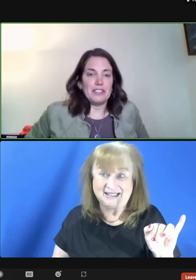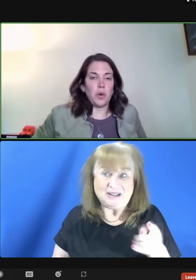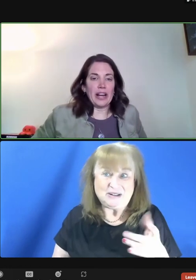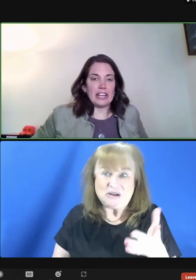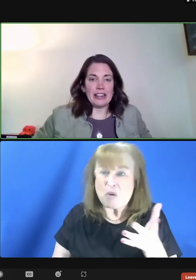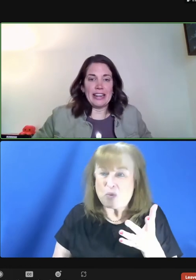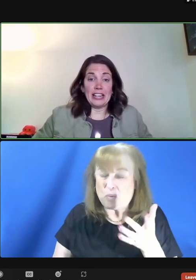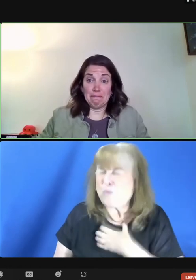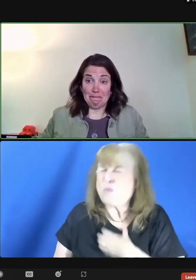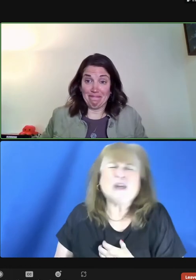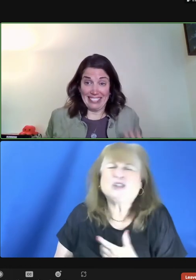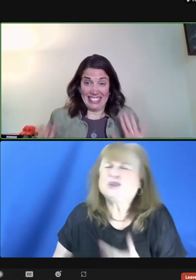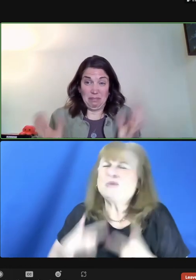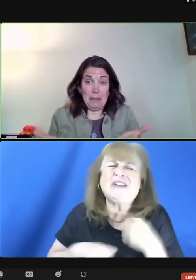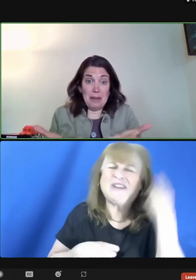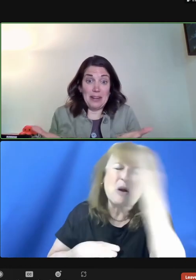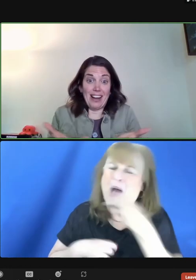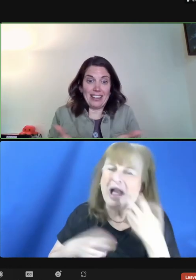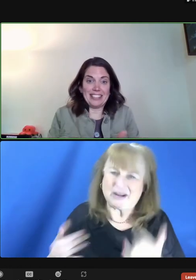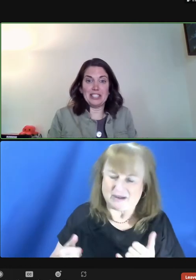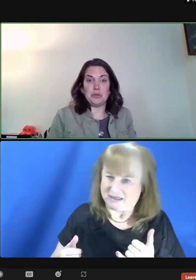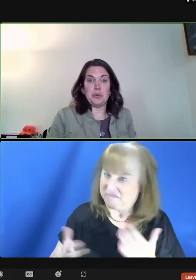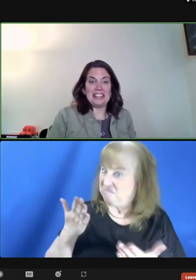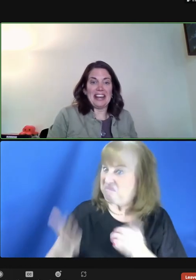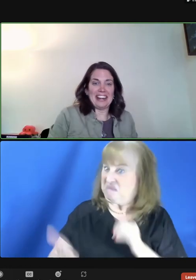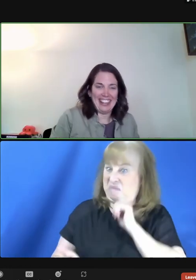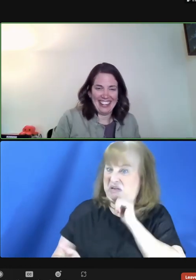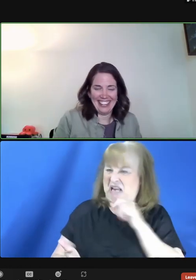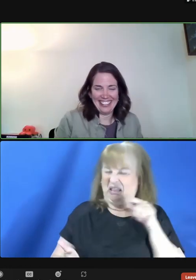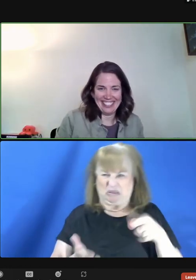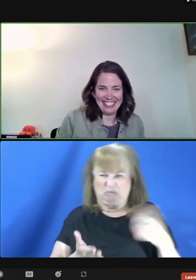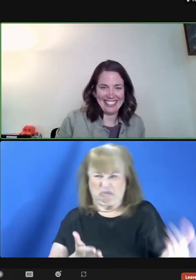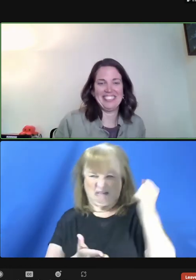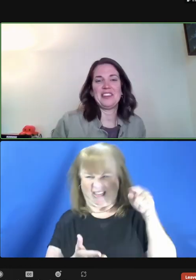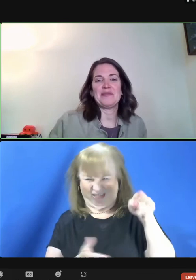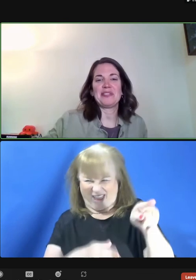wishing that they lived in Hawaii right now, maybe not, because this is what you'd get.